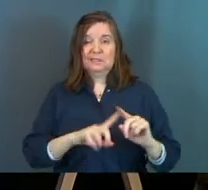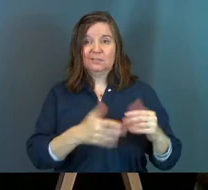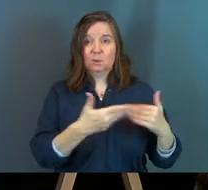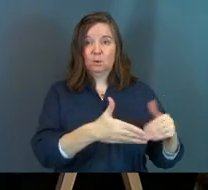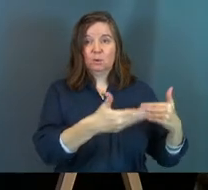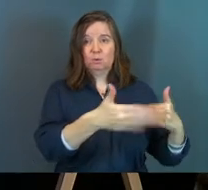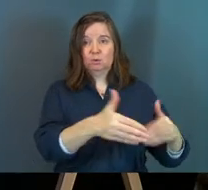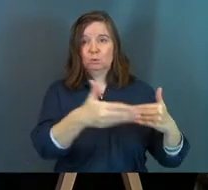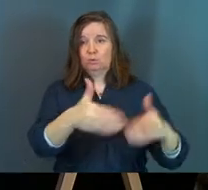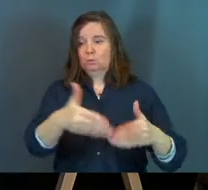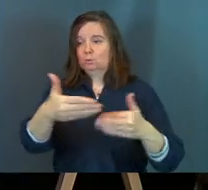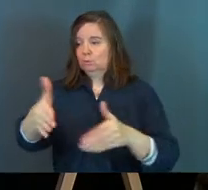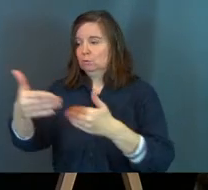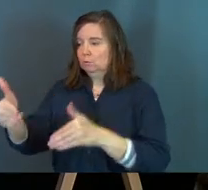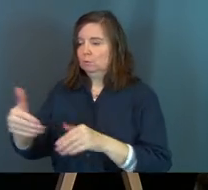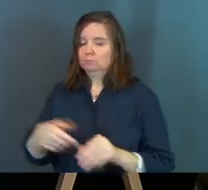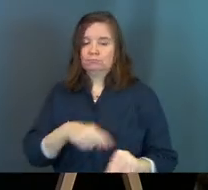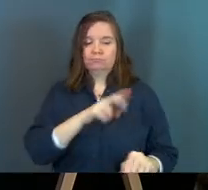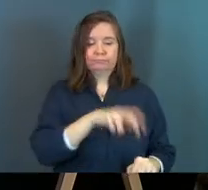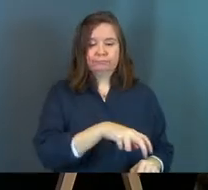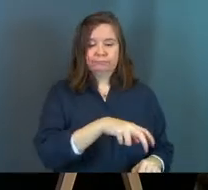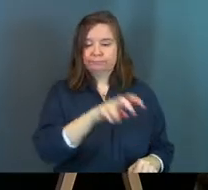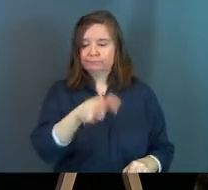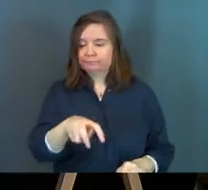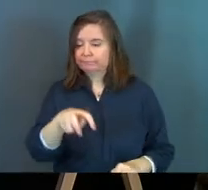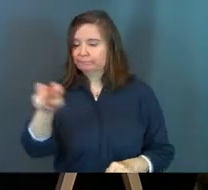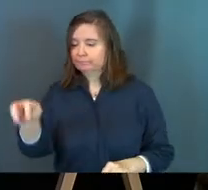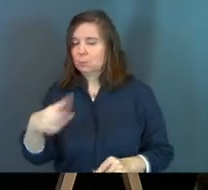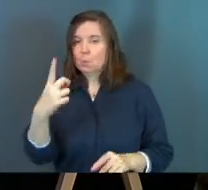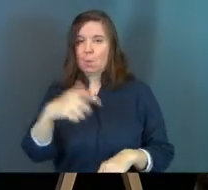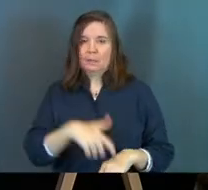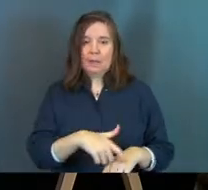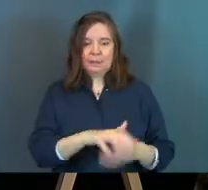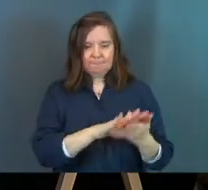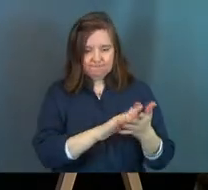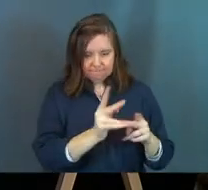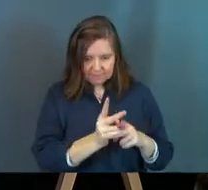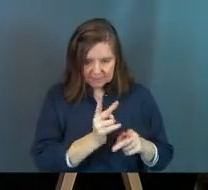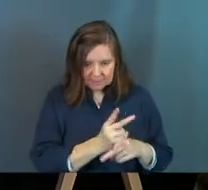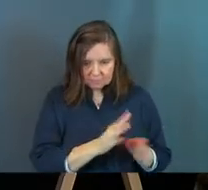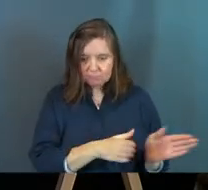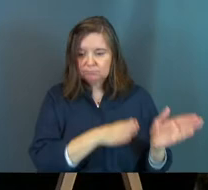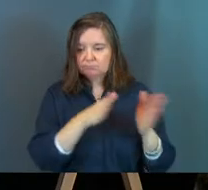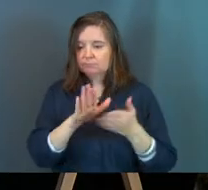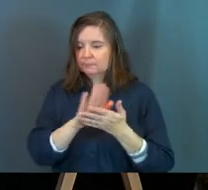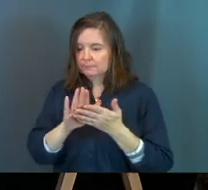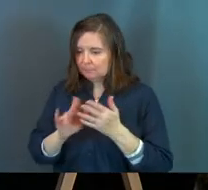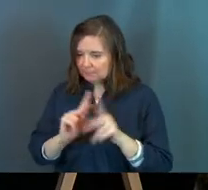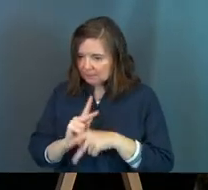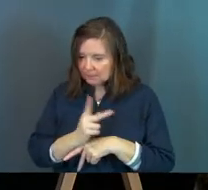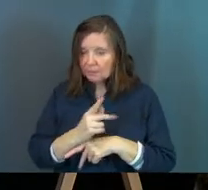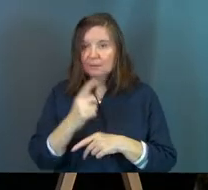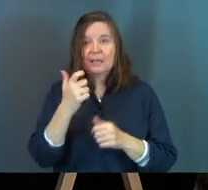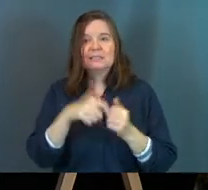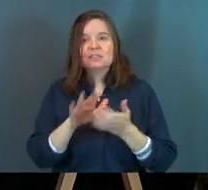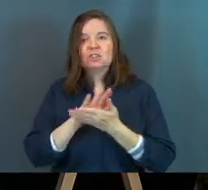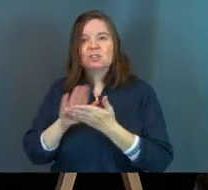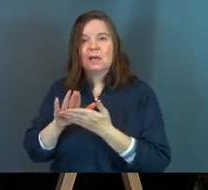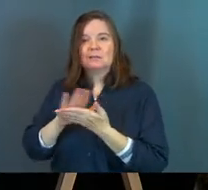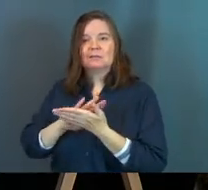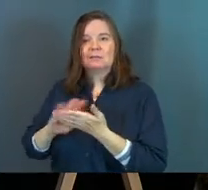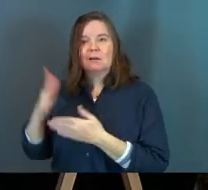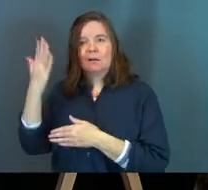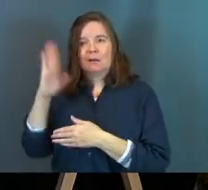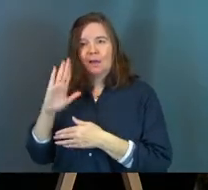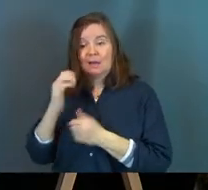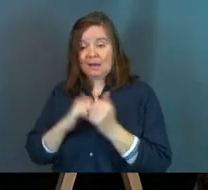to take it one room at a time because he is a gentle, kind God. And every single time that he does that, you have a choice